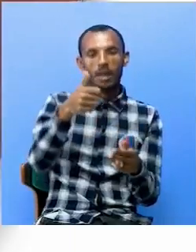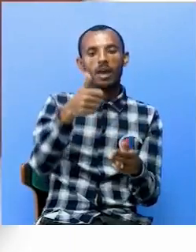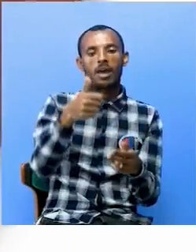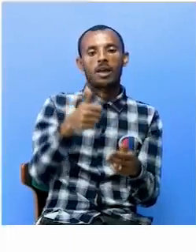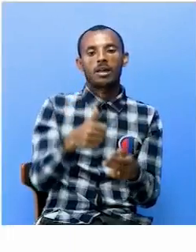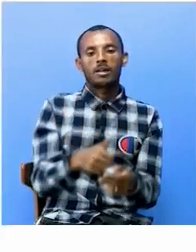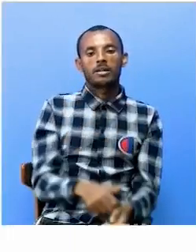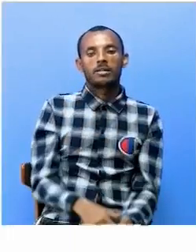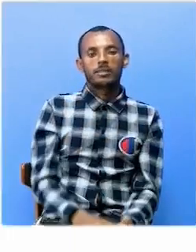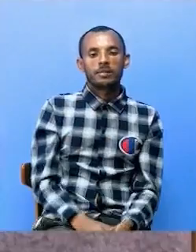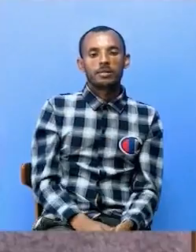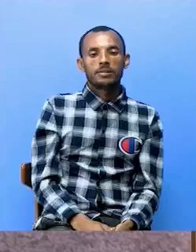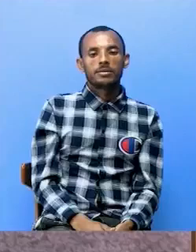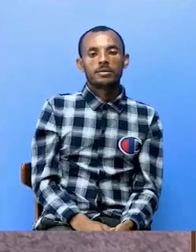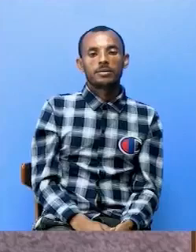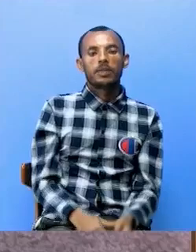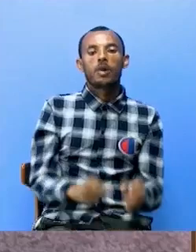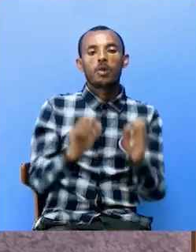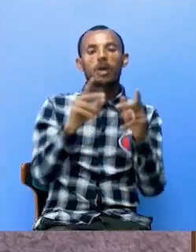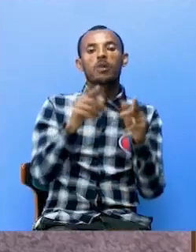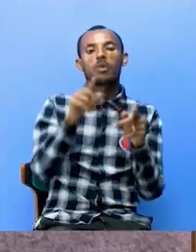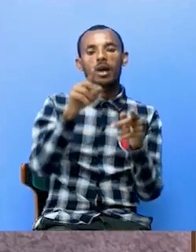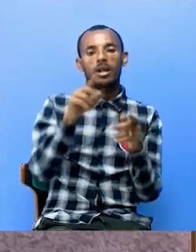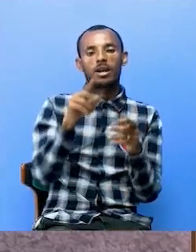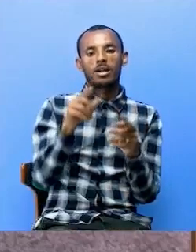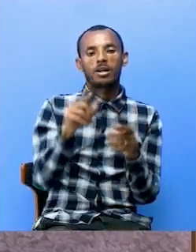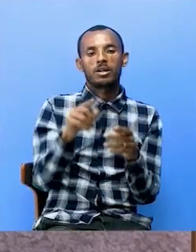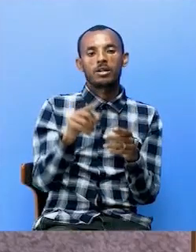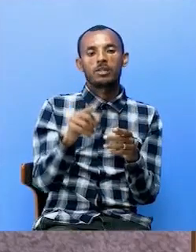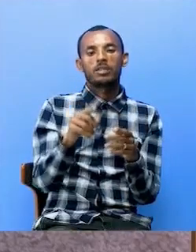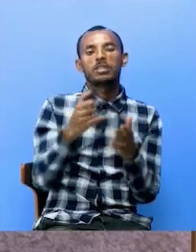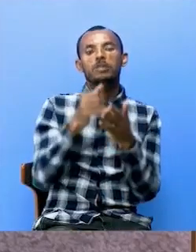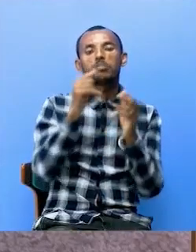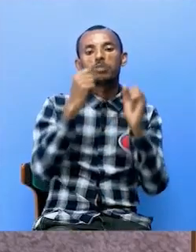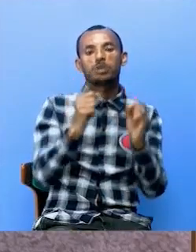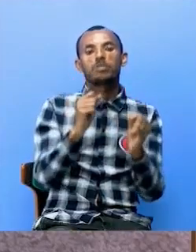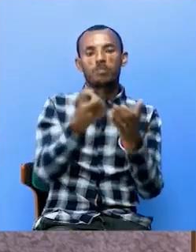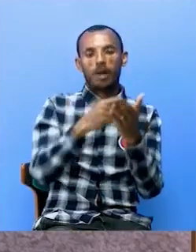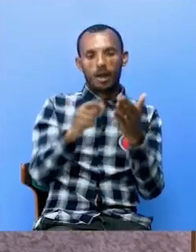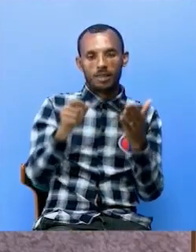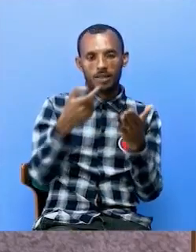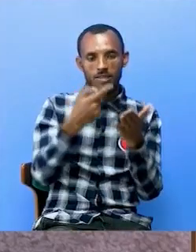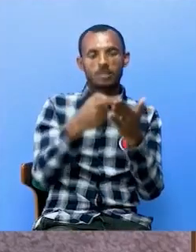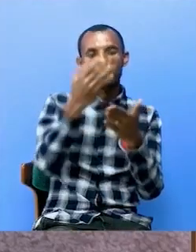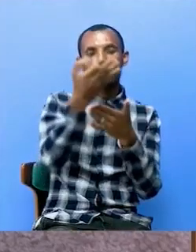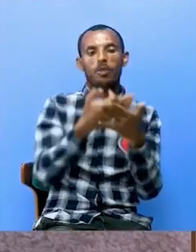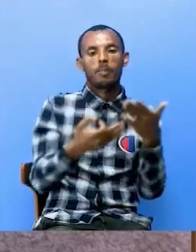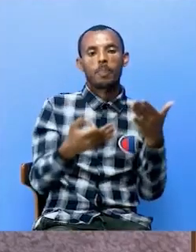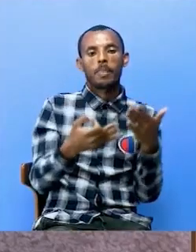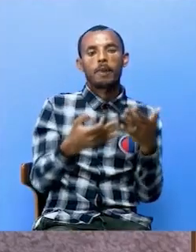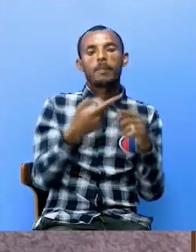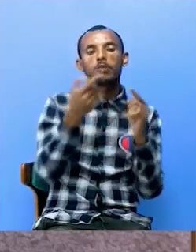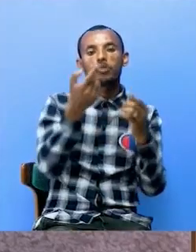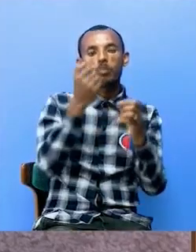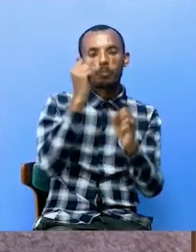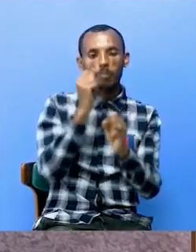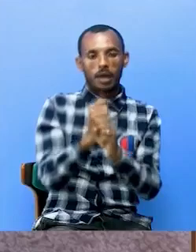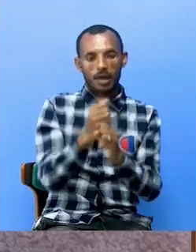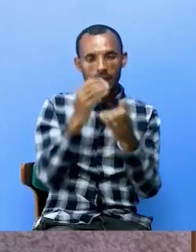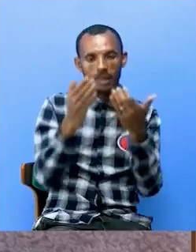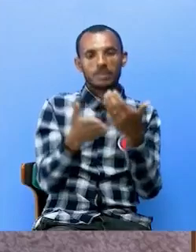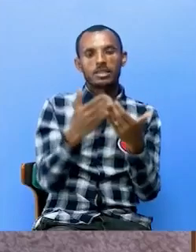right? Okay, you cannot, it's possible to write in this form, but to make it